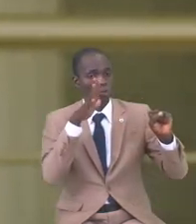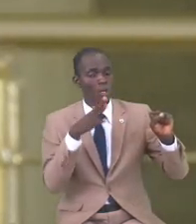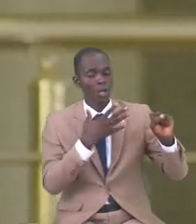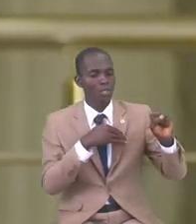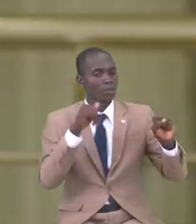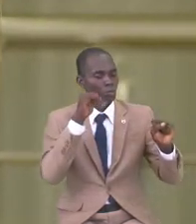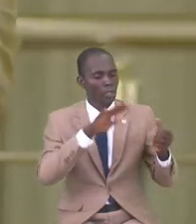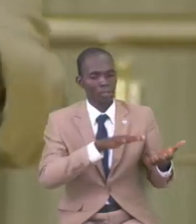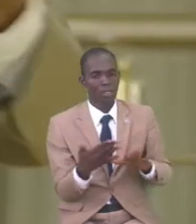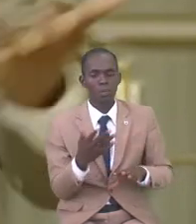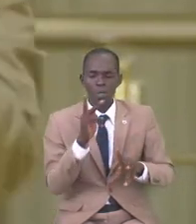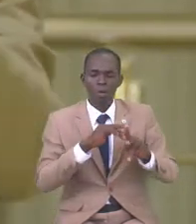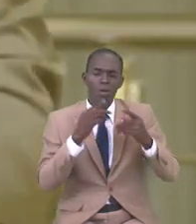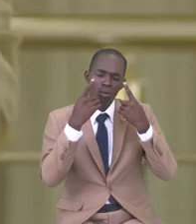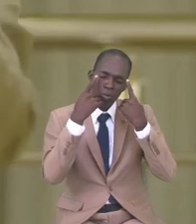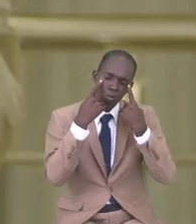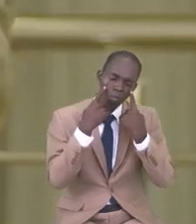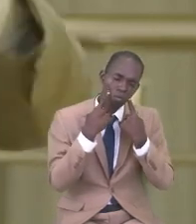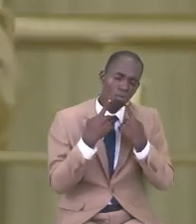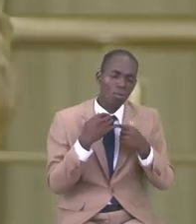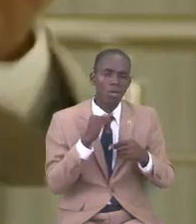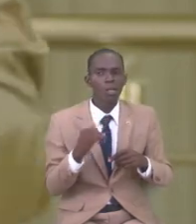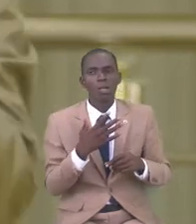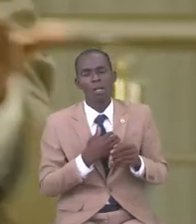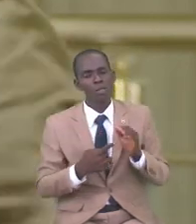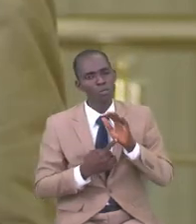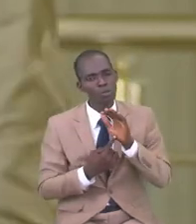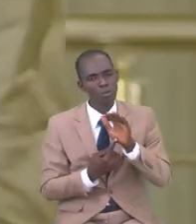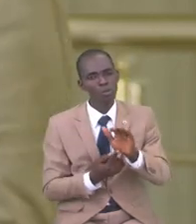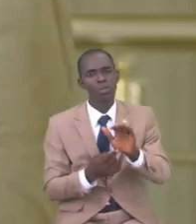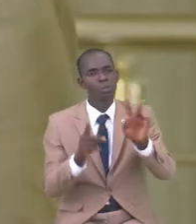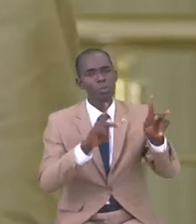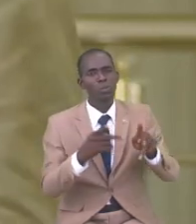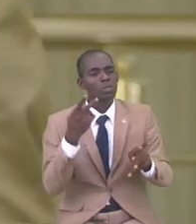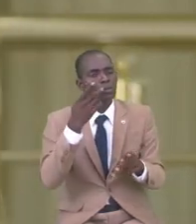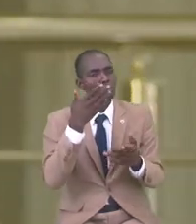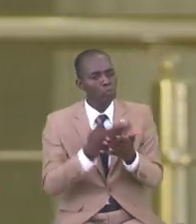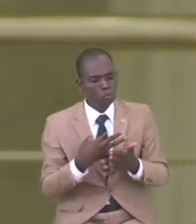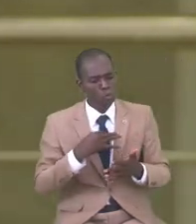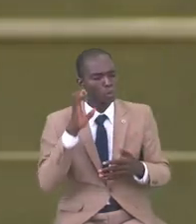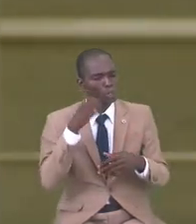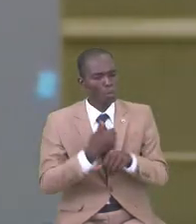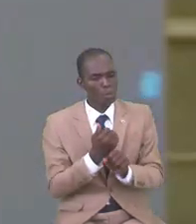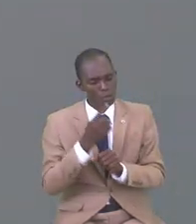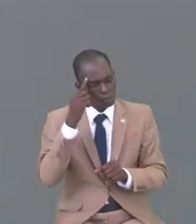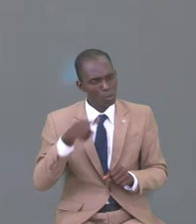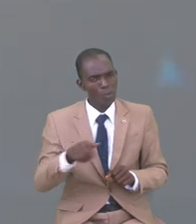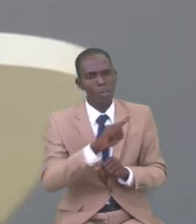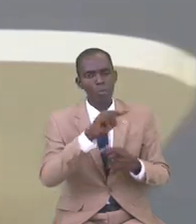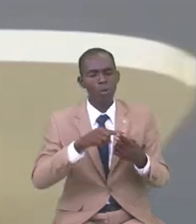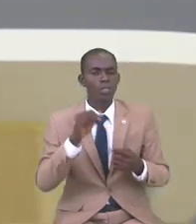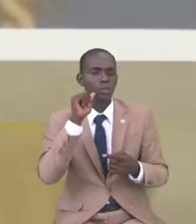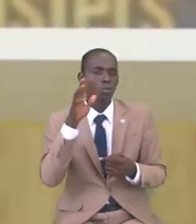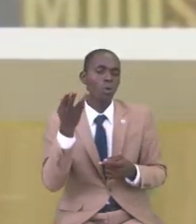people were crying, and they were showing all the calls she made for them when she was alive. And Peter